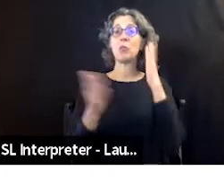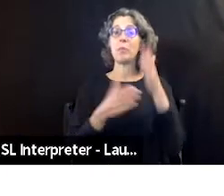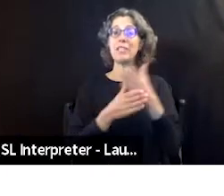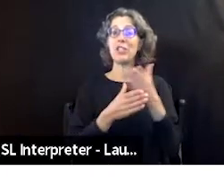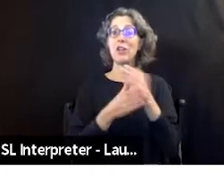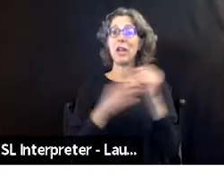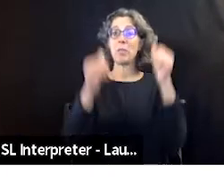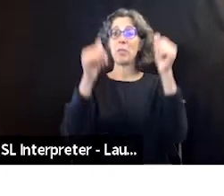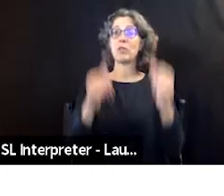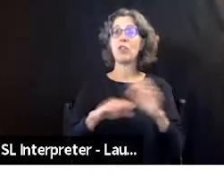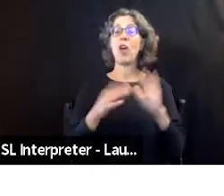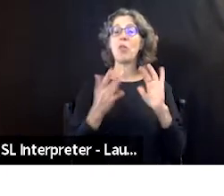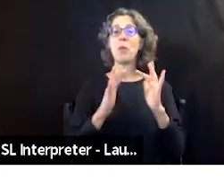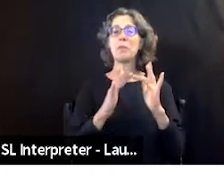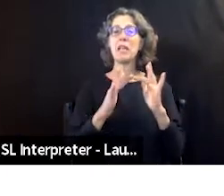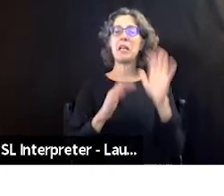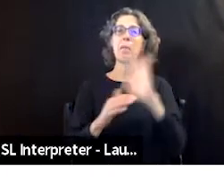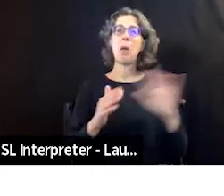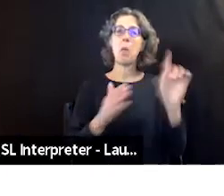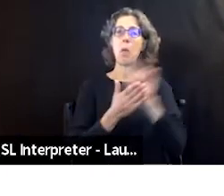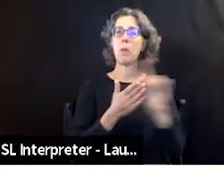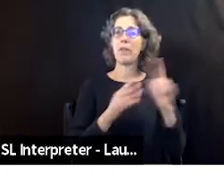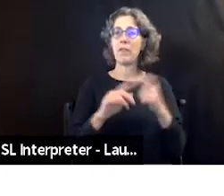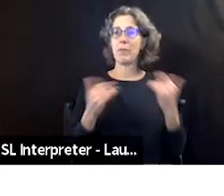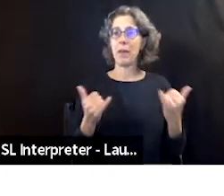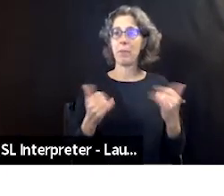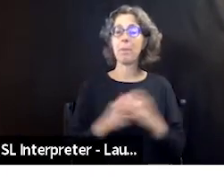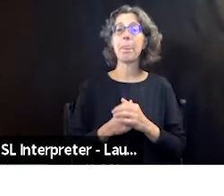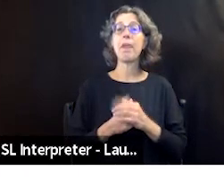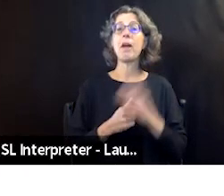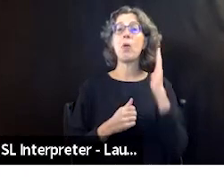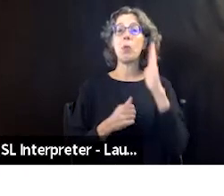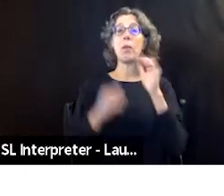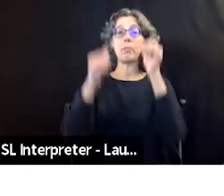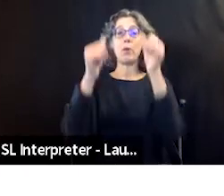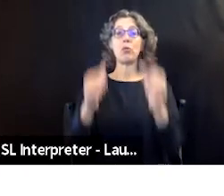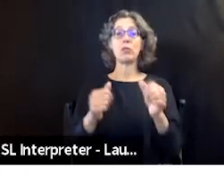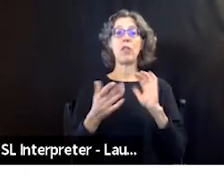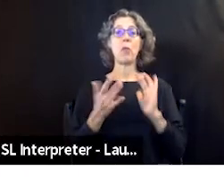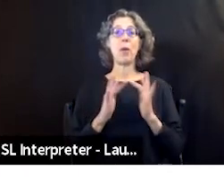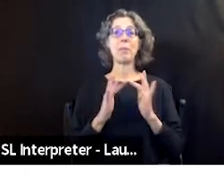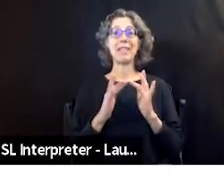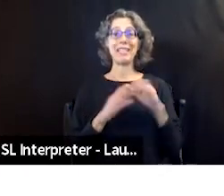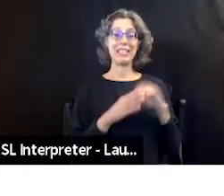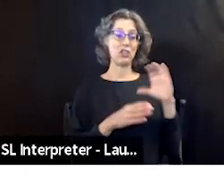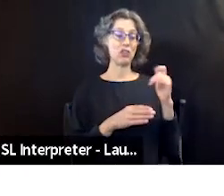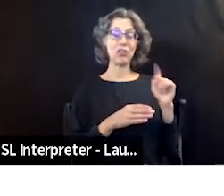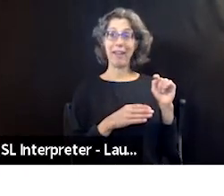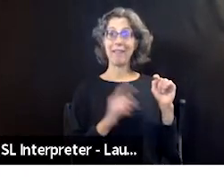posted on our website in about a week. We are going to post our website in chat for